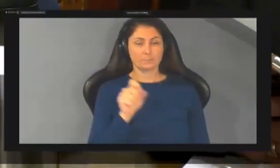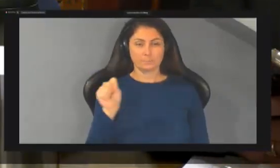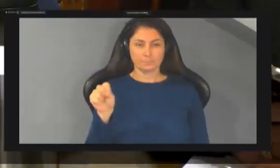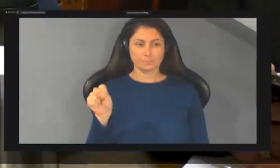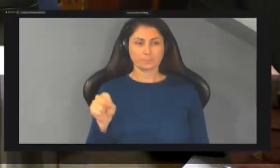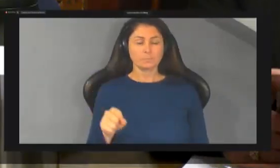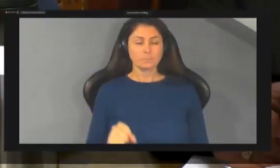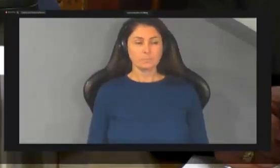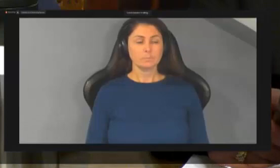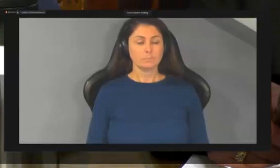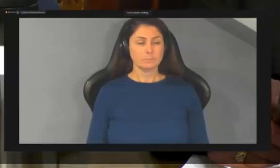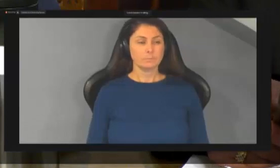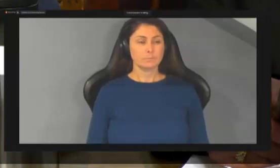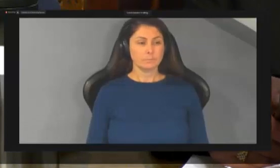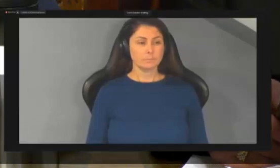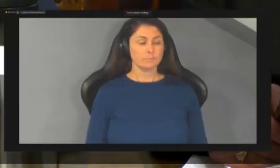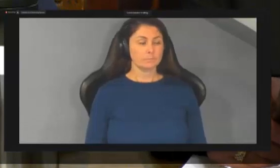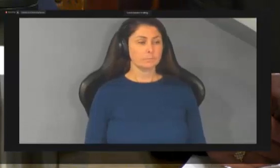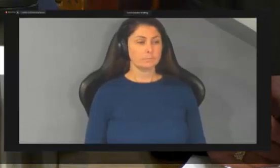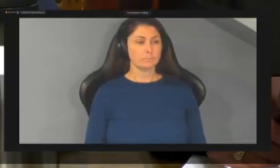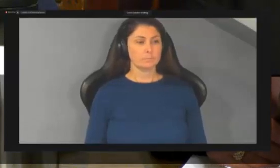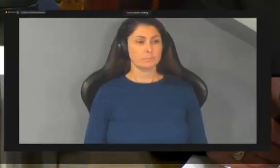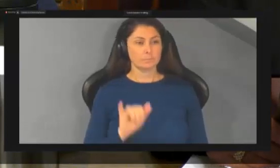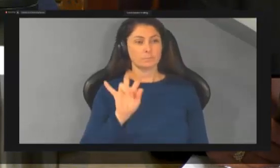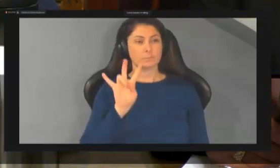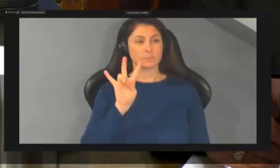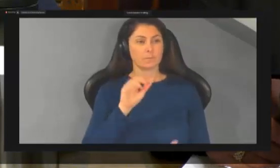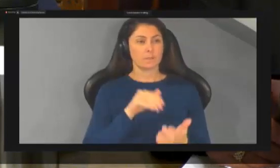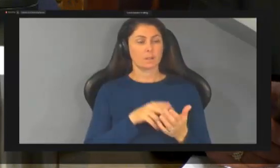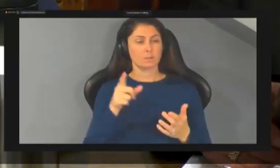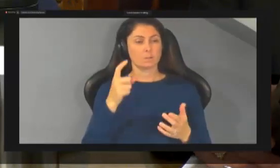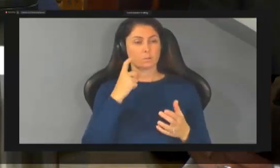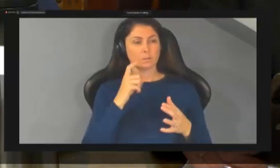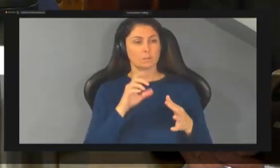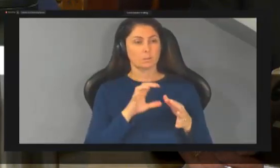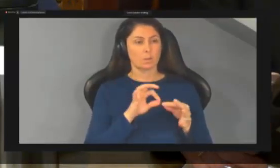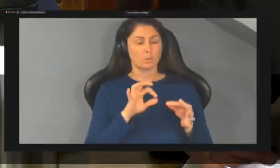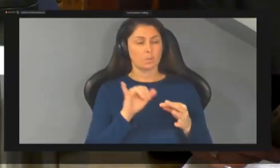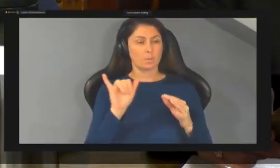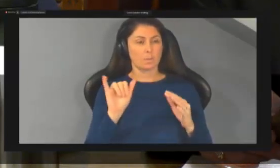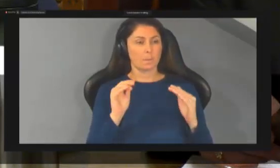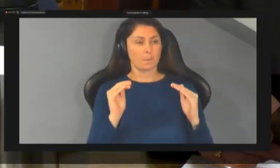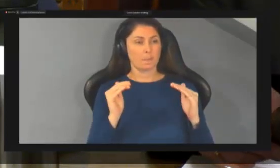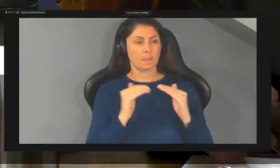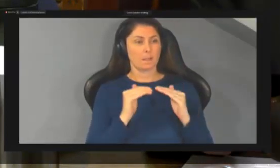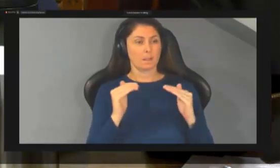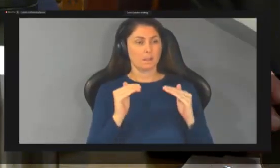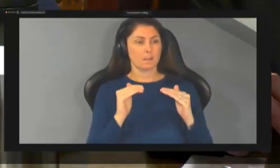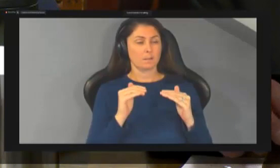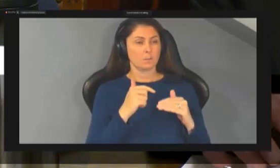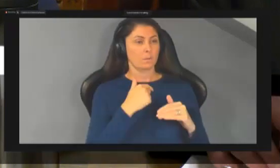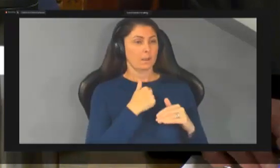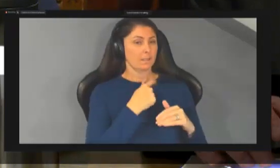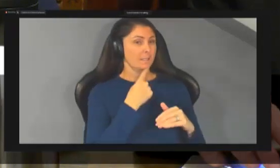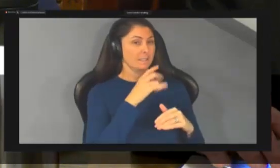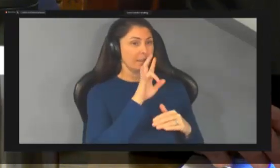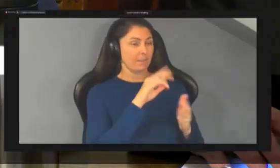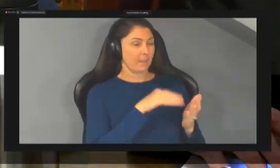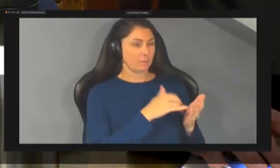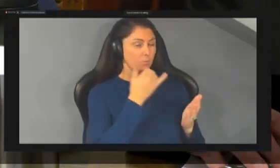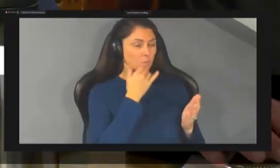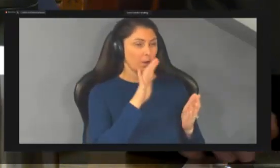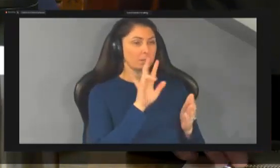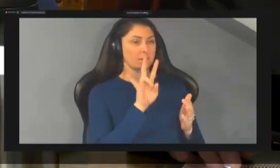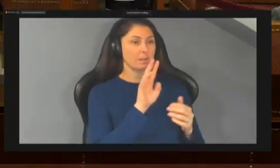So does the 7,000 that you were talking about, is that equal up to the 3%? Sorry, if I said 7,000, that was wrong. It's 7